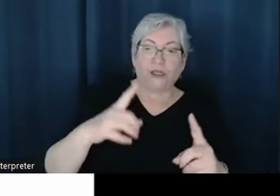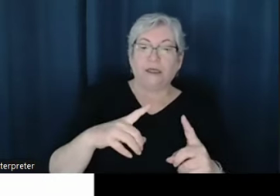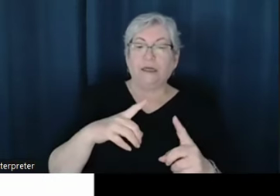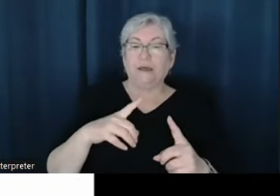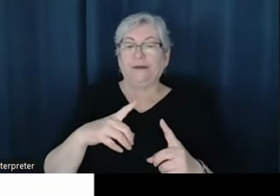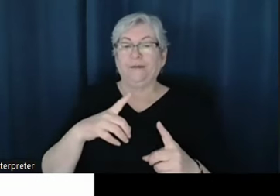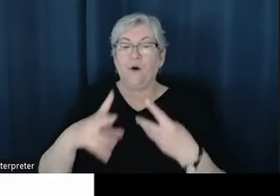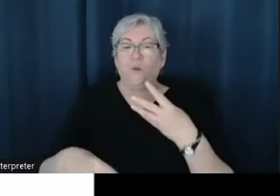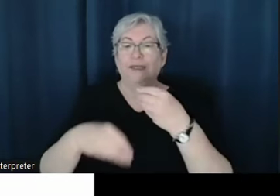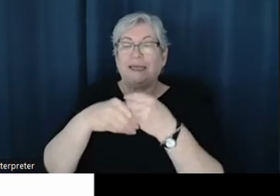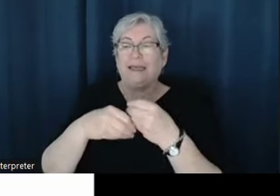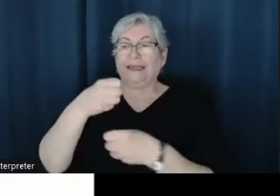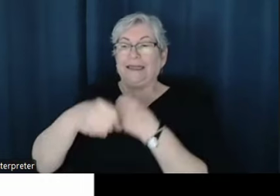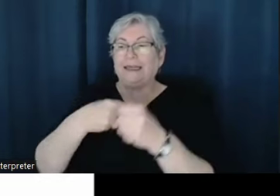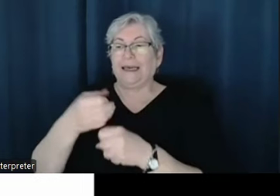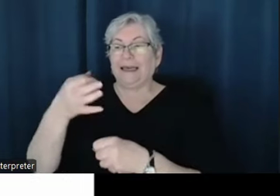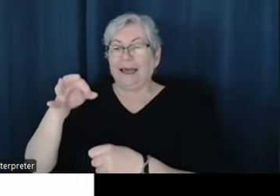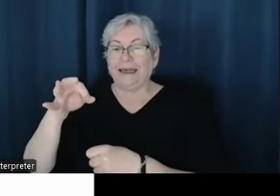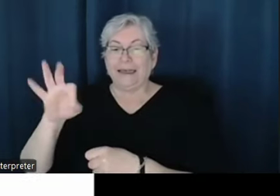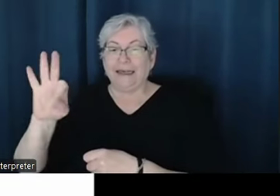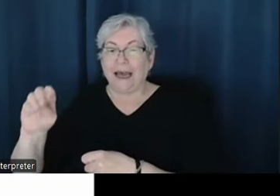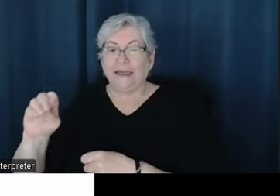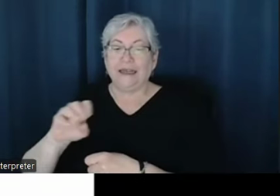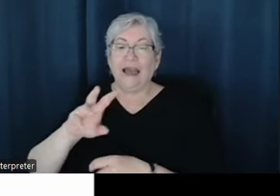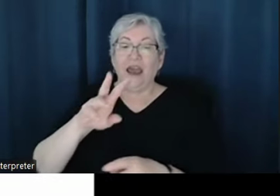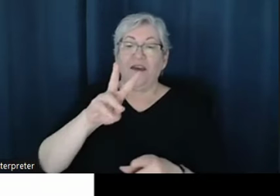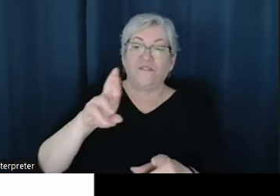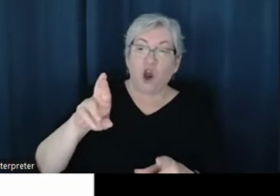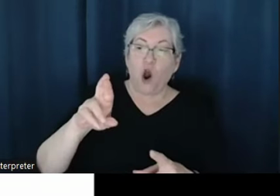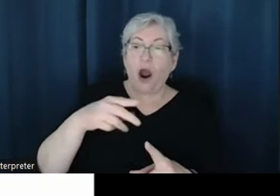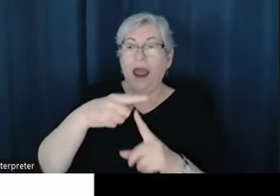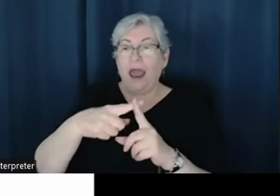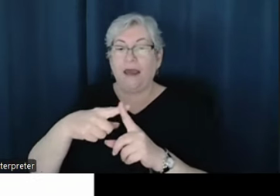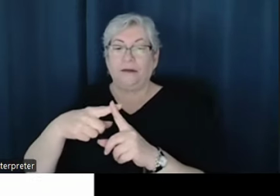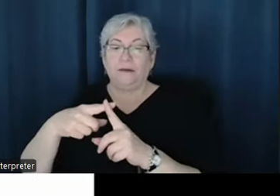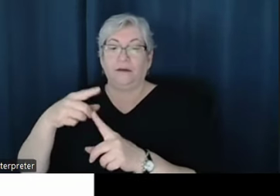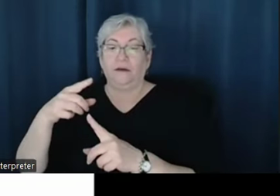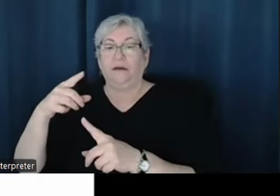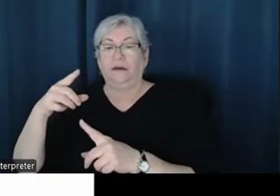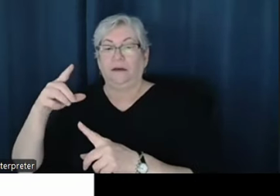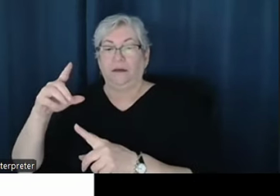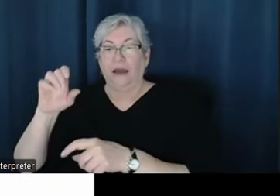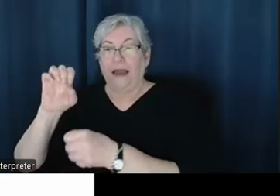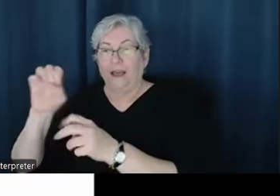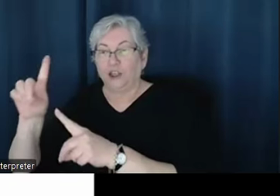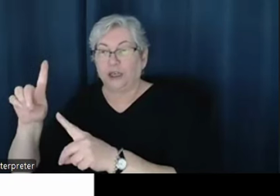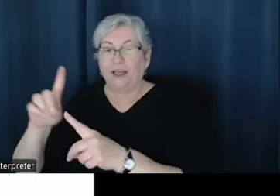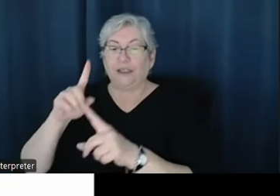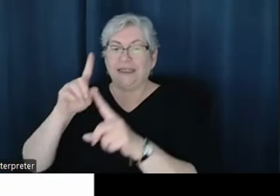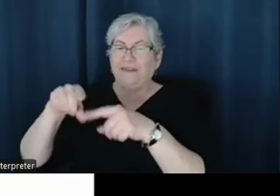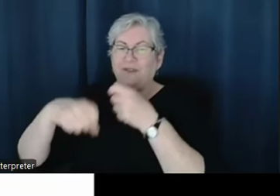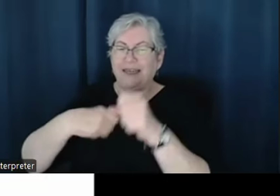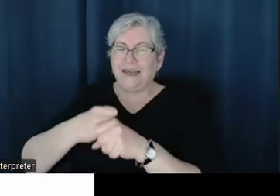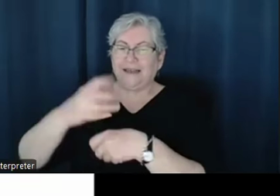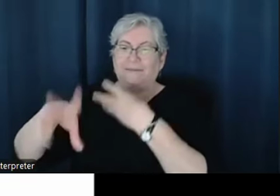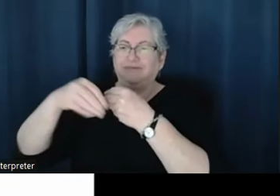1990, transition services for under VR in 1992, then again in 1998,